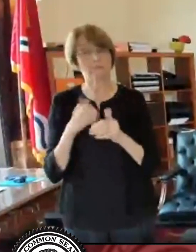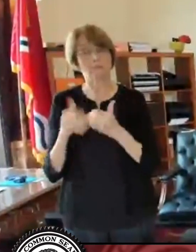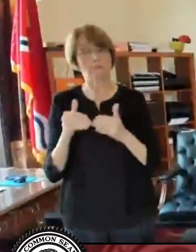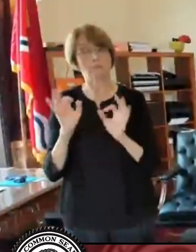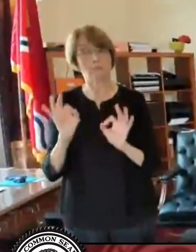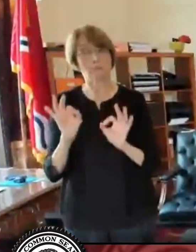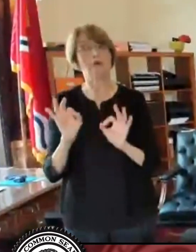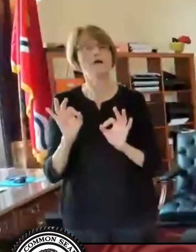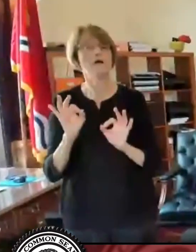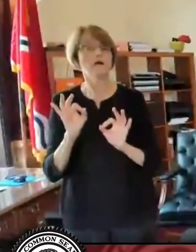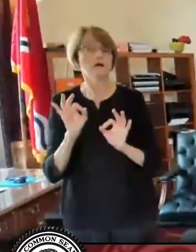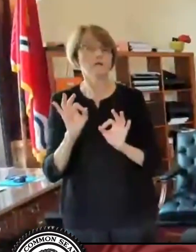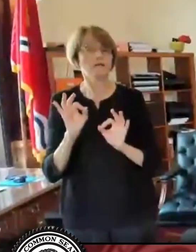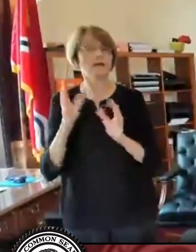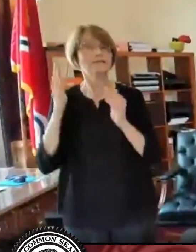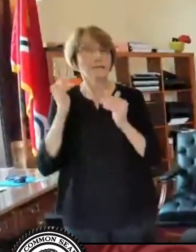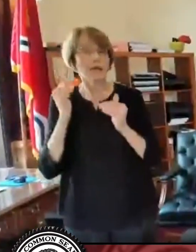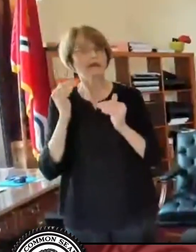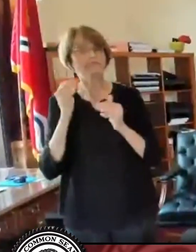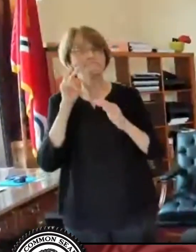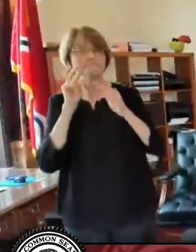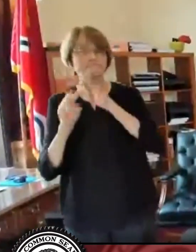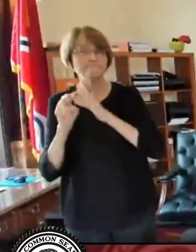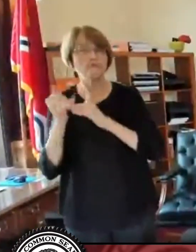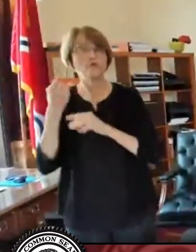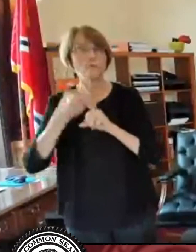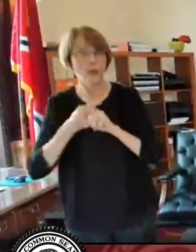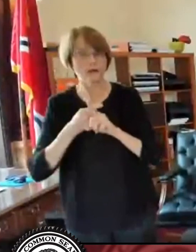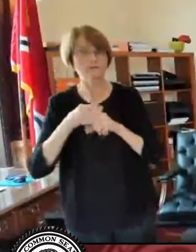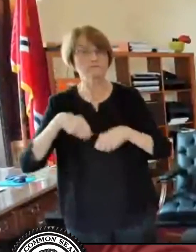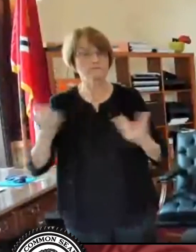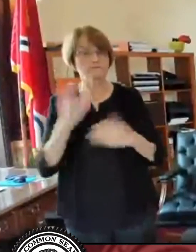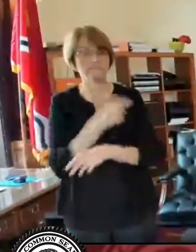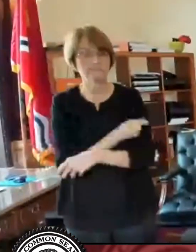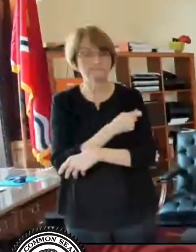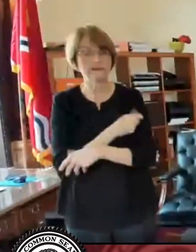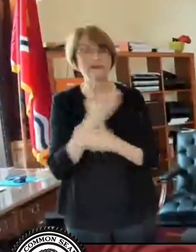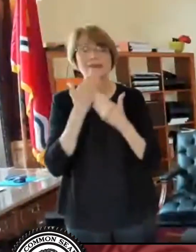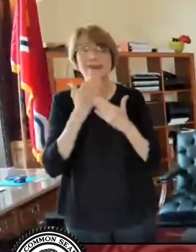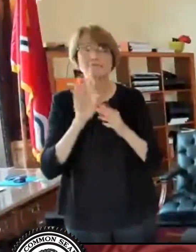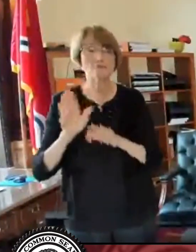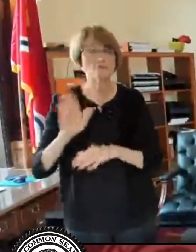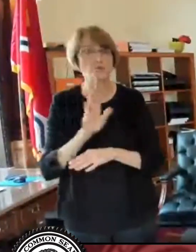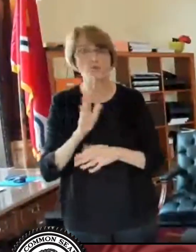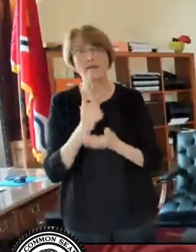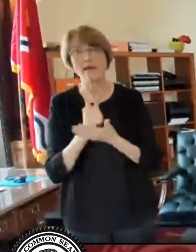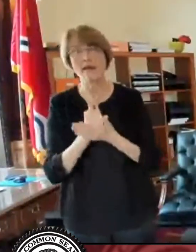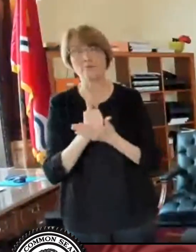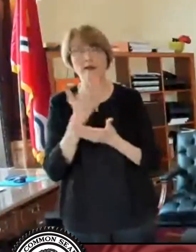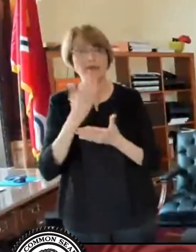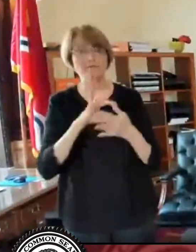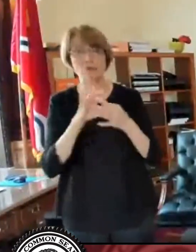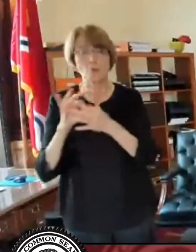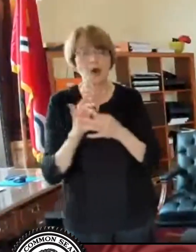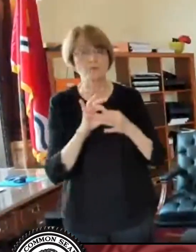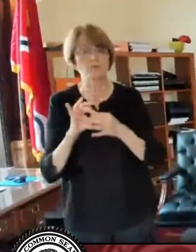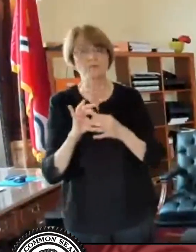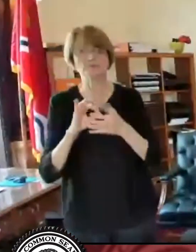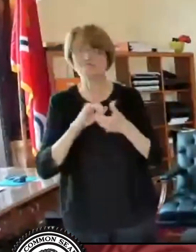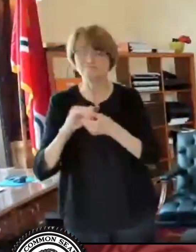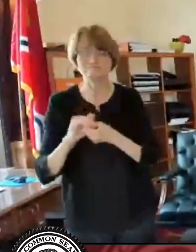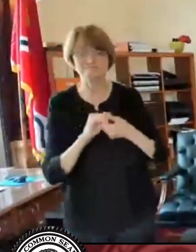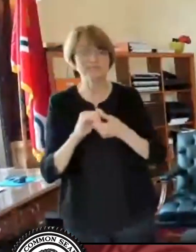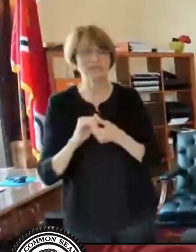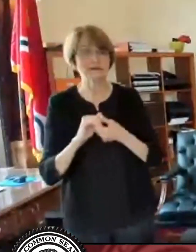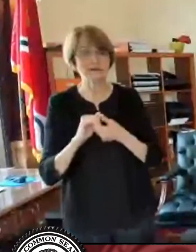of work to be done yet, and so thank you all for your help and your cooperation in terms of trying to help keep the